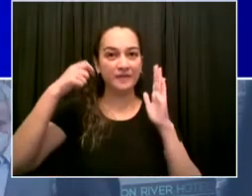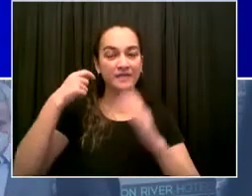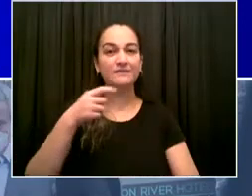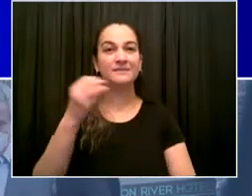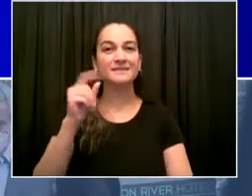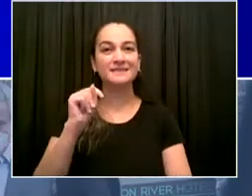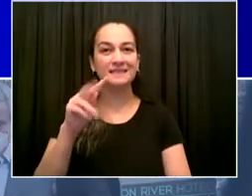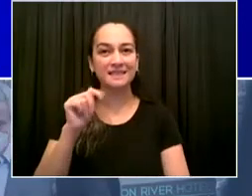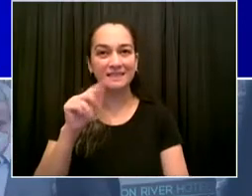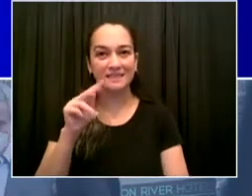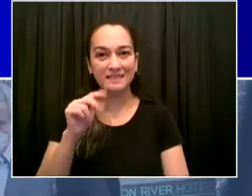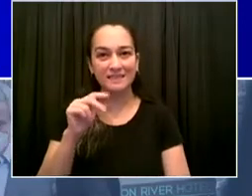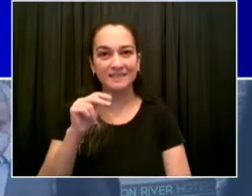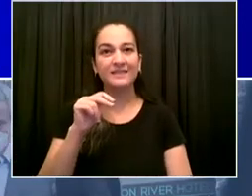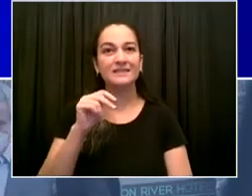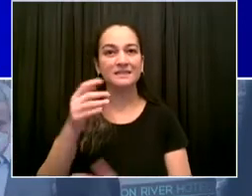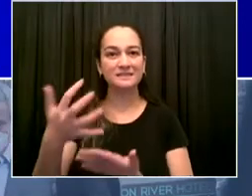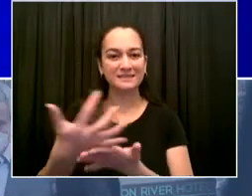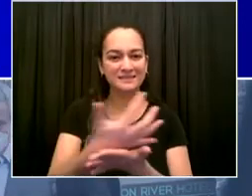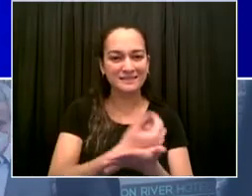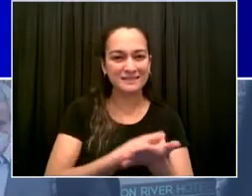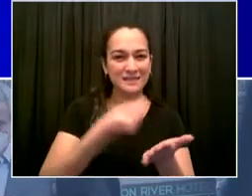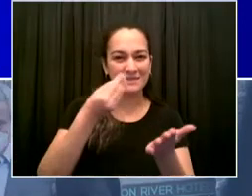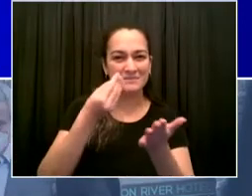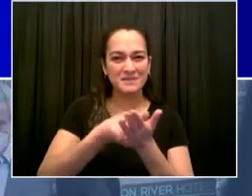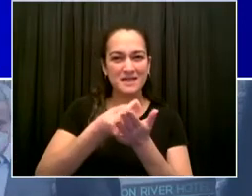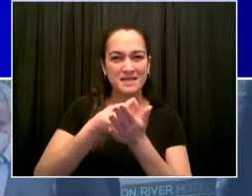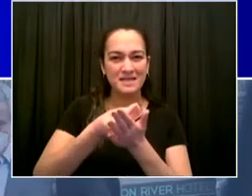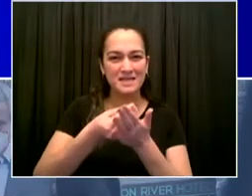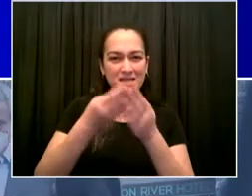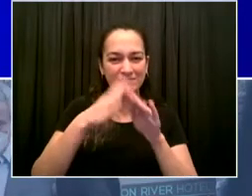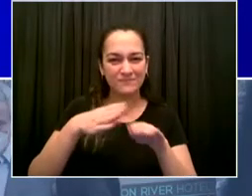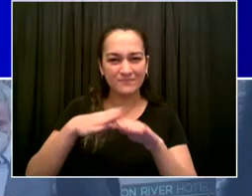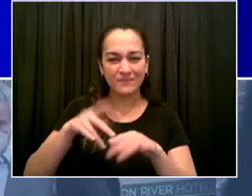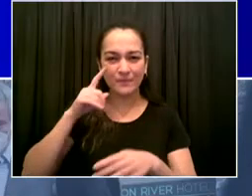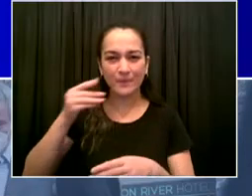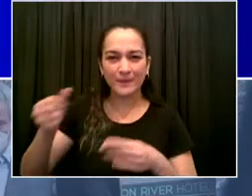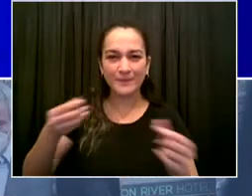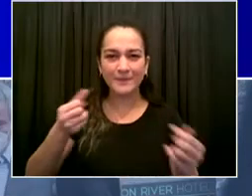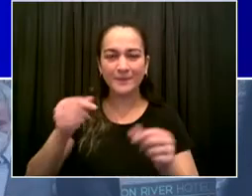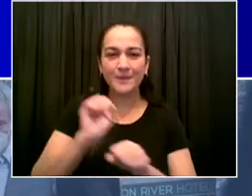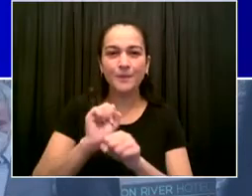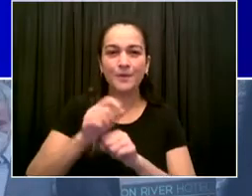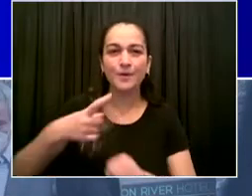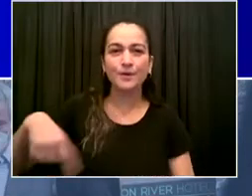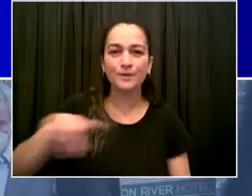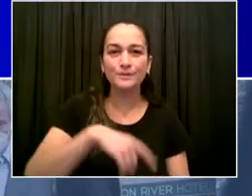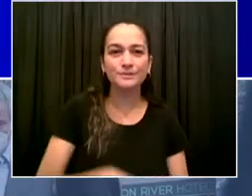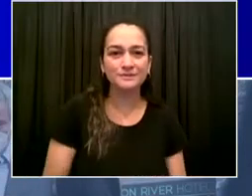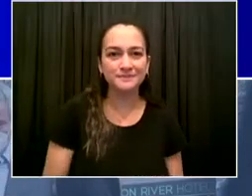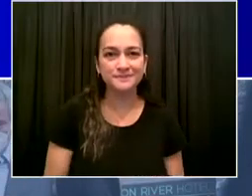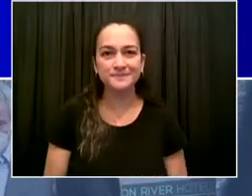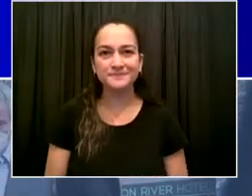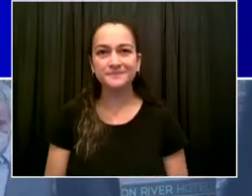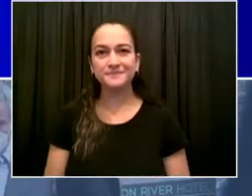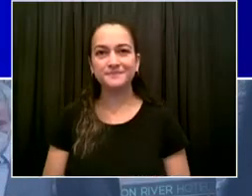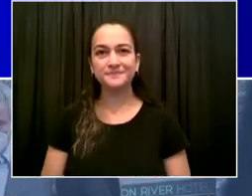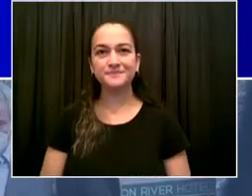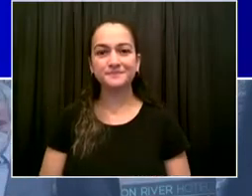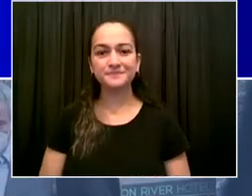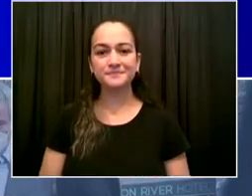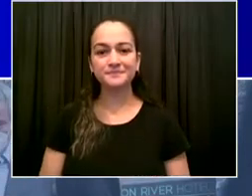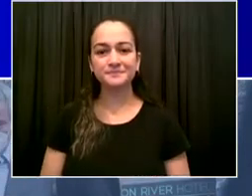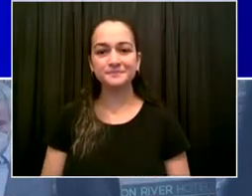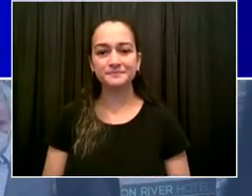going to happen? Will it come back? You want to know there's a recovery underway? You want some proof? Here's some proof. 34 film